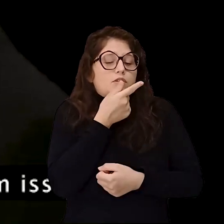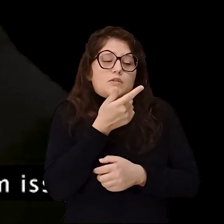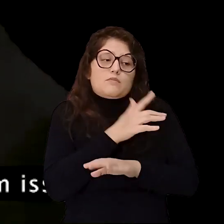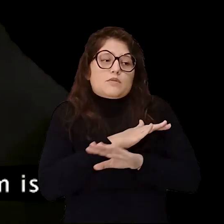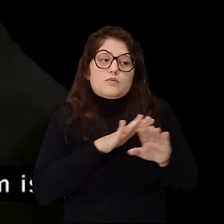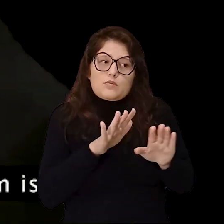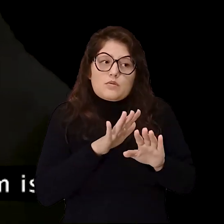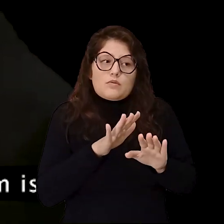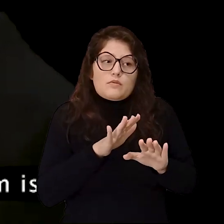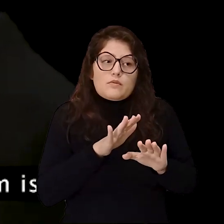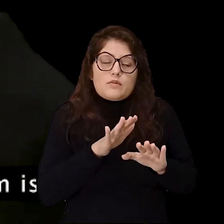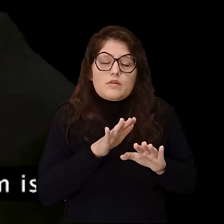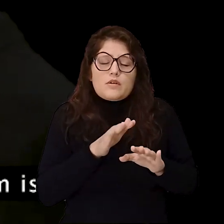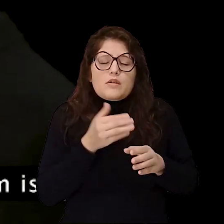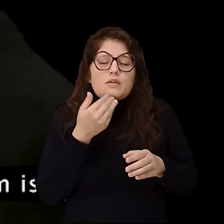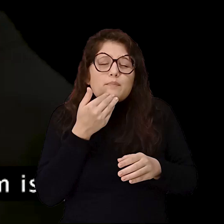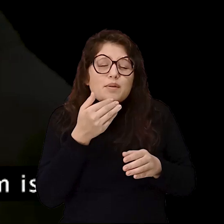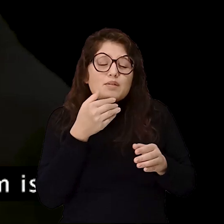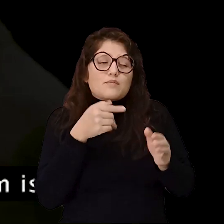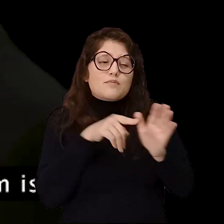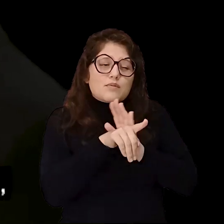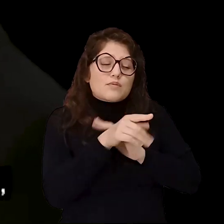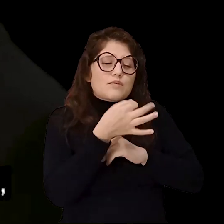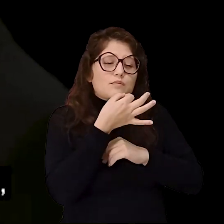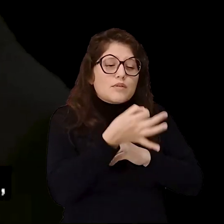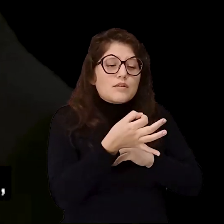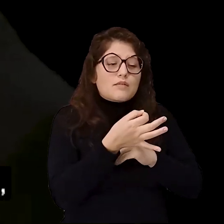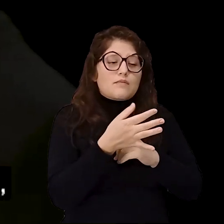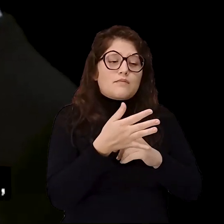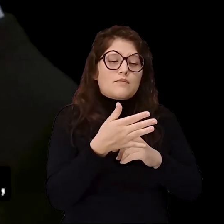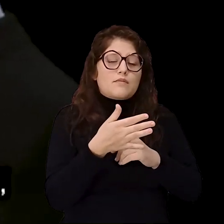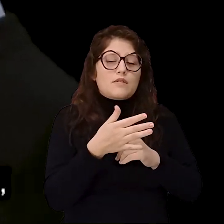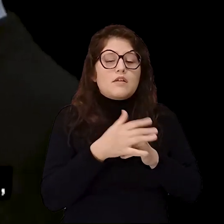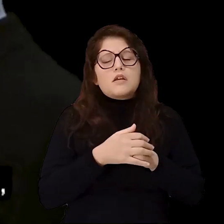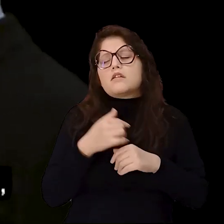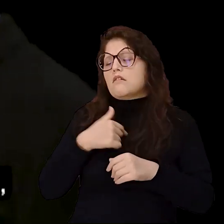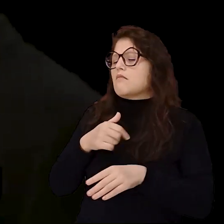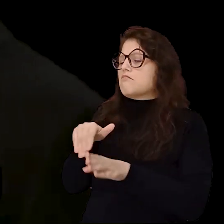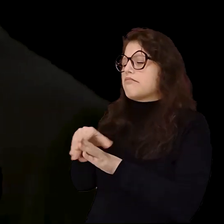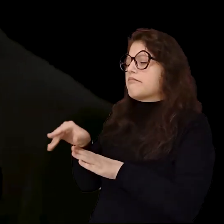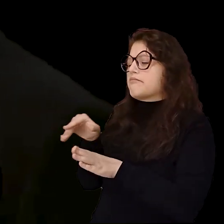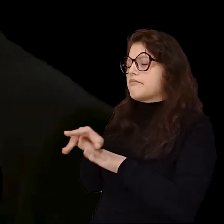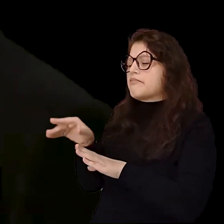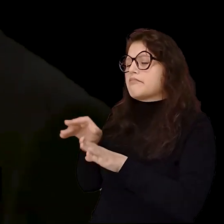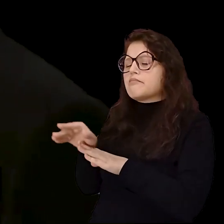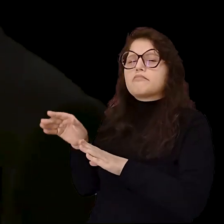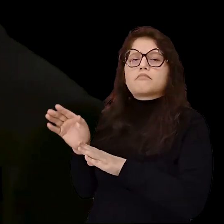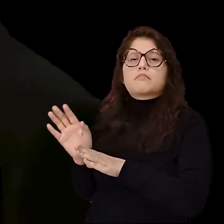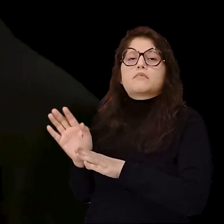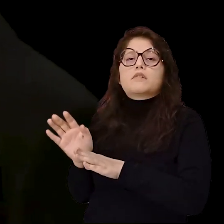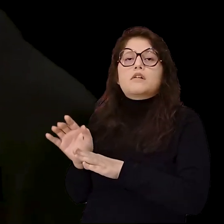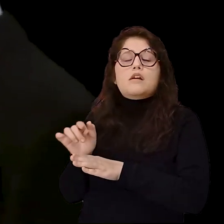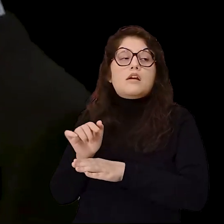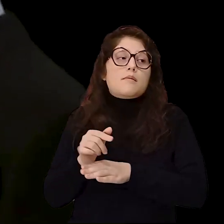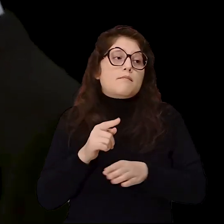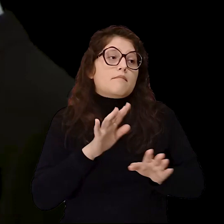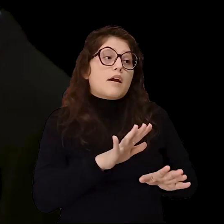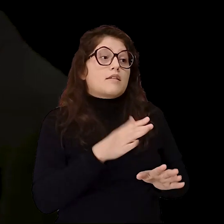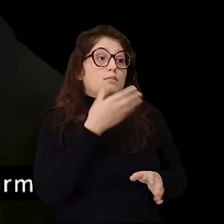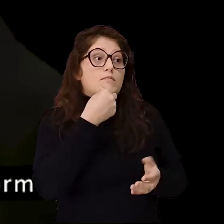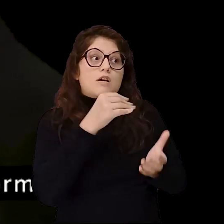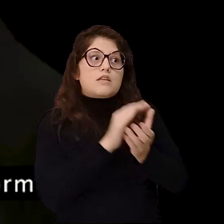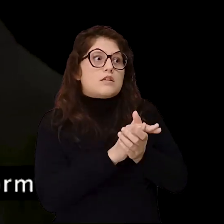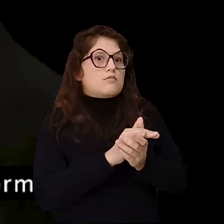depression and I'm a little embarrassed about it, but I've been taking this medication and I just wanted to ask you